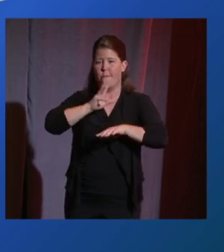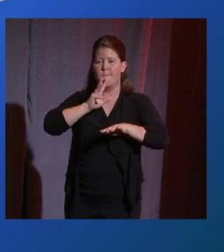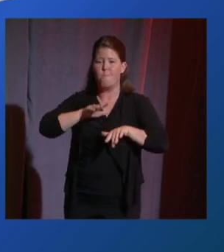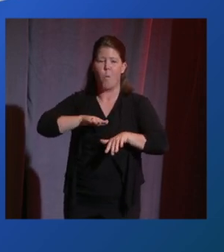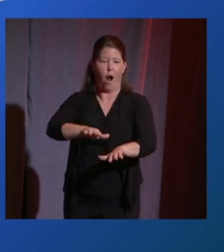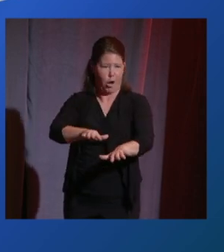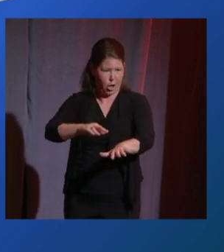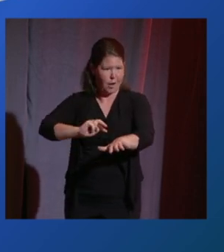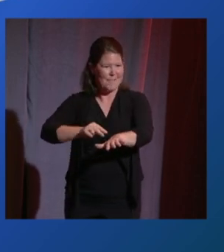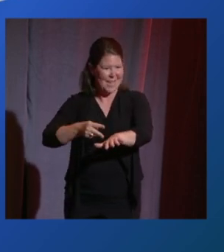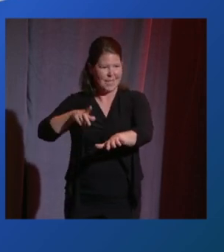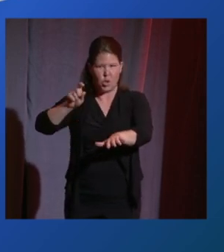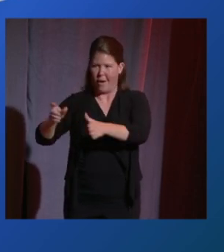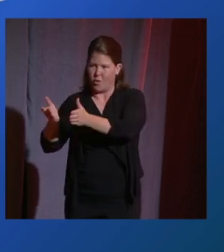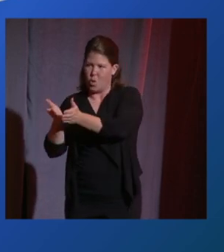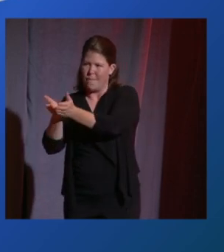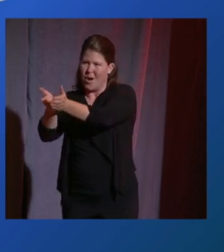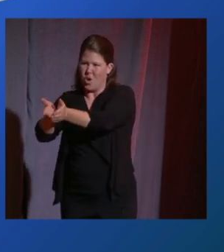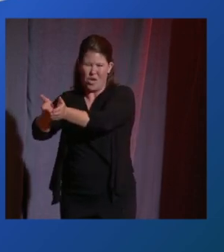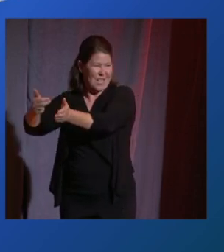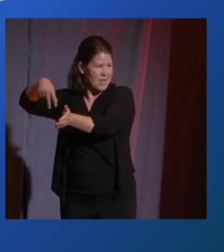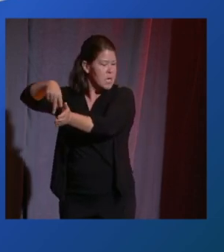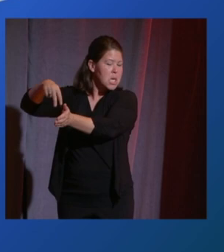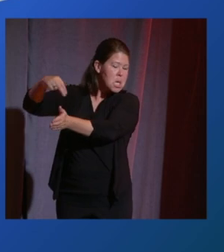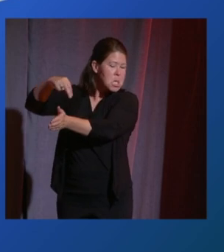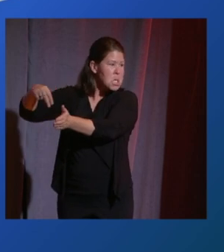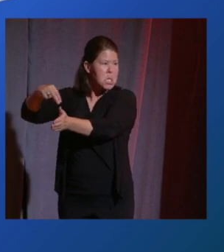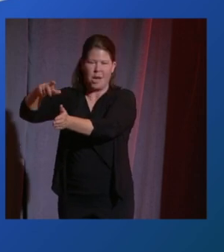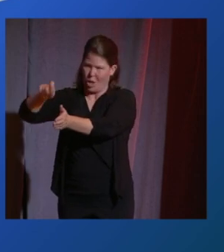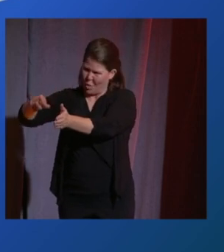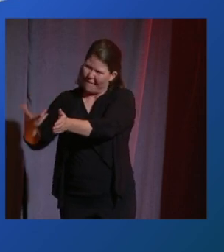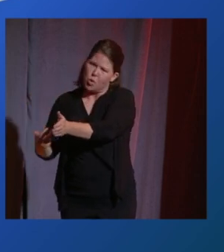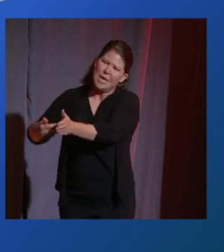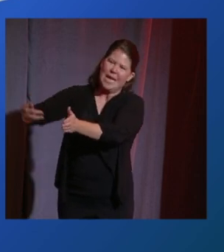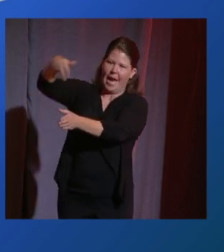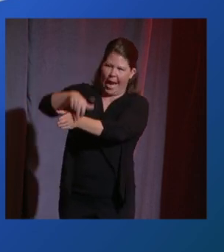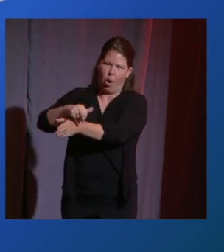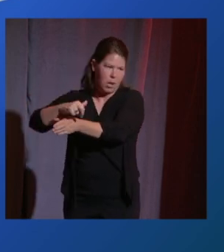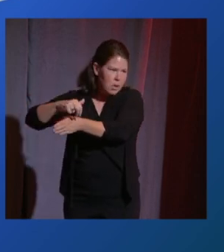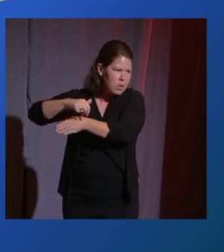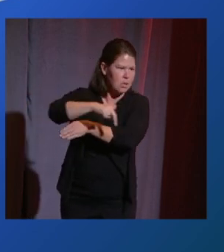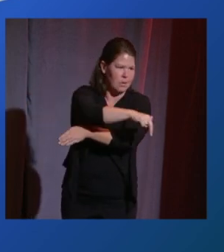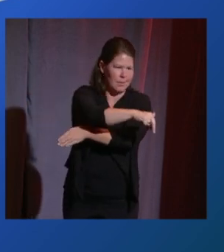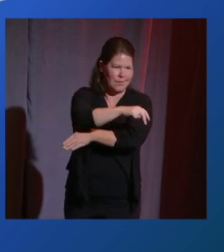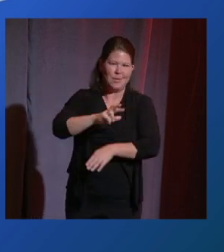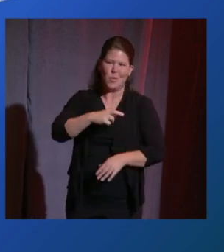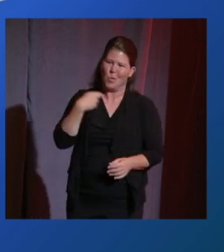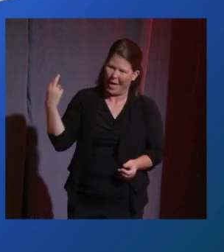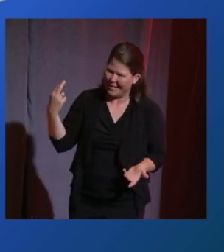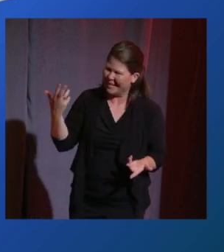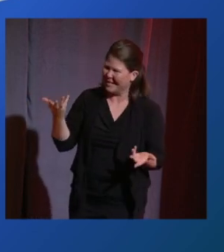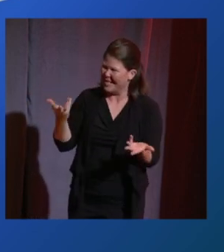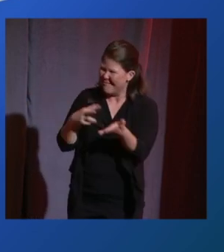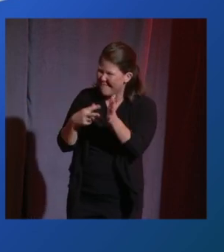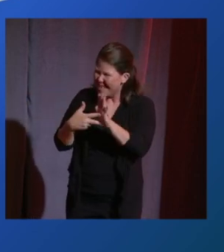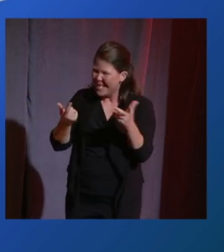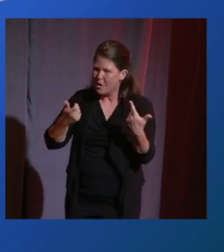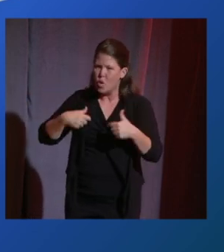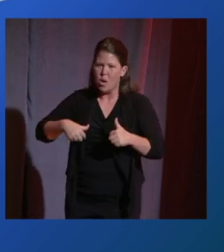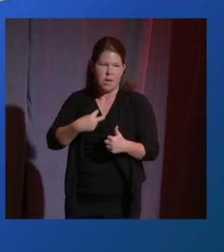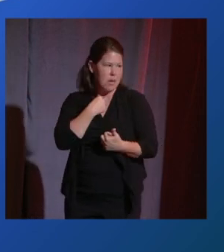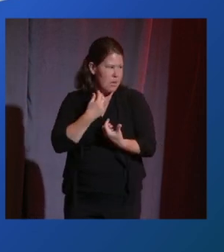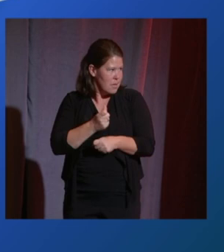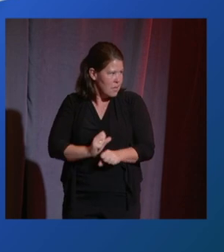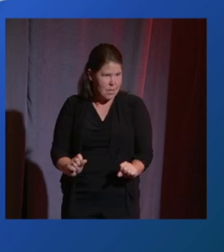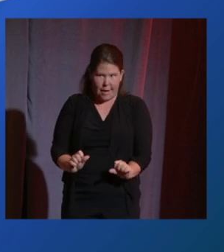at things that we are unfamiliar with uh and we might be a little nervous about and you know I'm in the middle of my career or